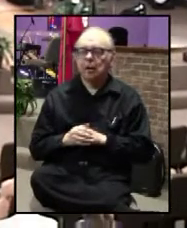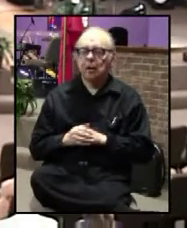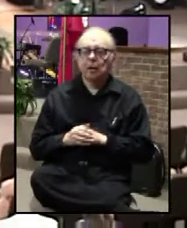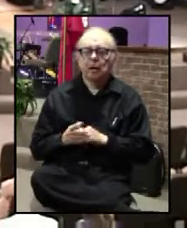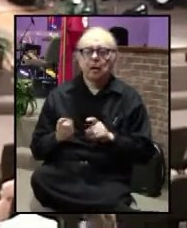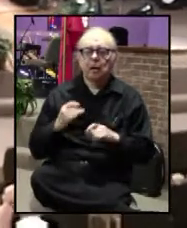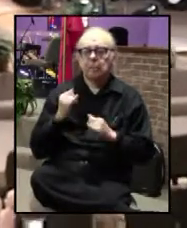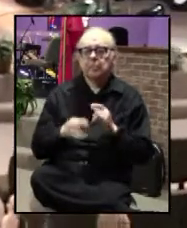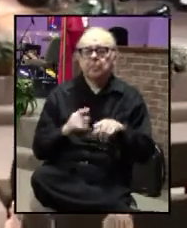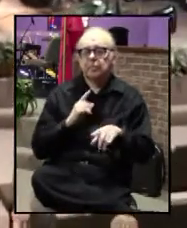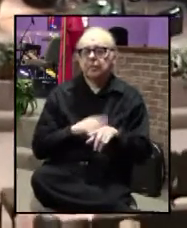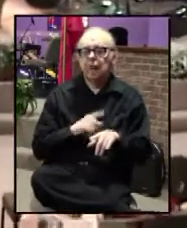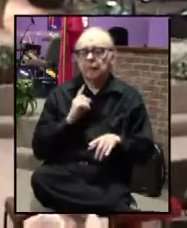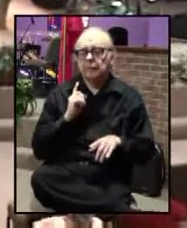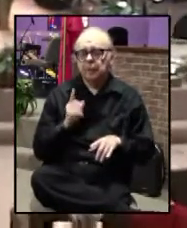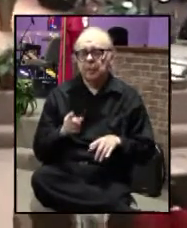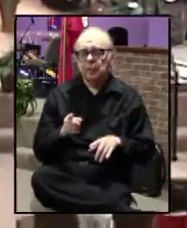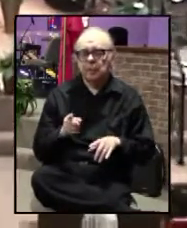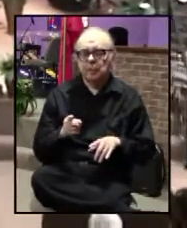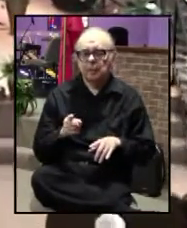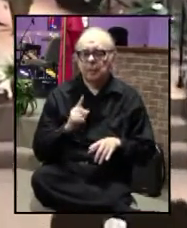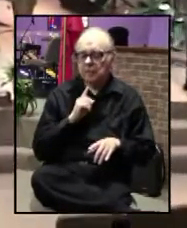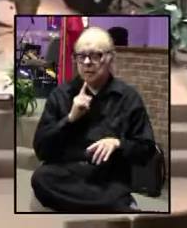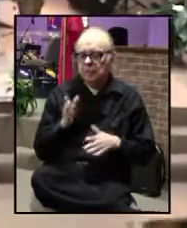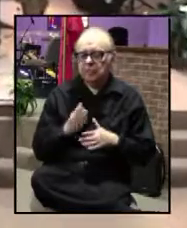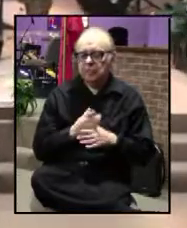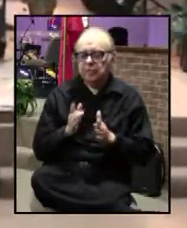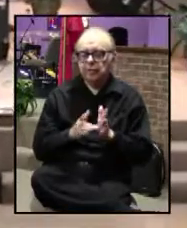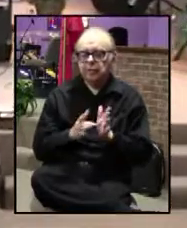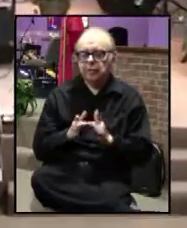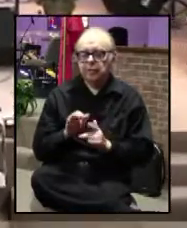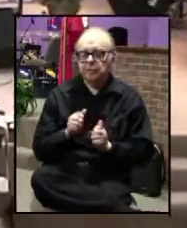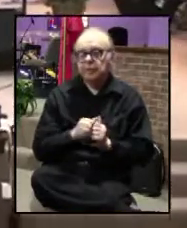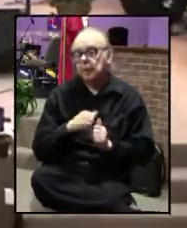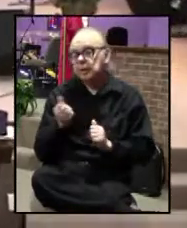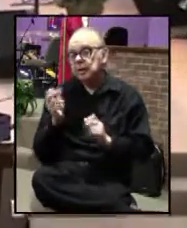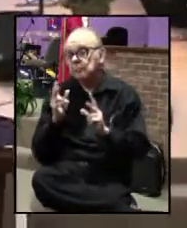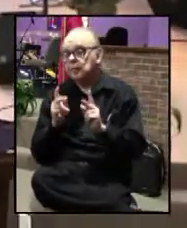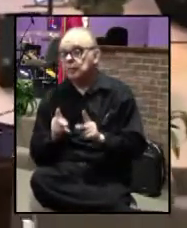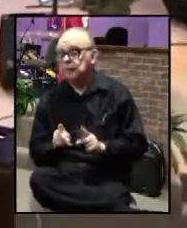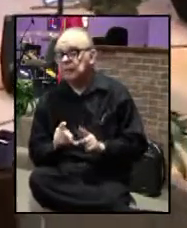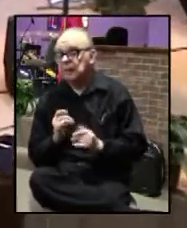When was the last time that you actually shared Jesus with somebody?